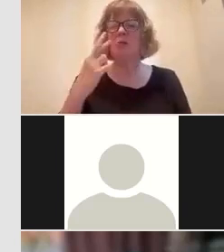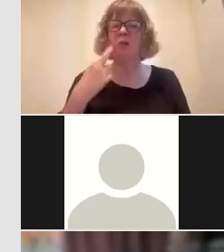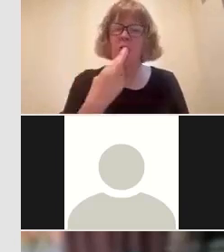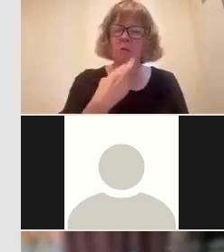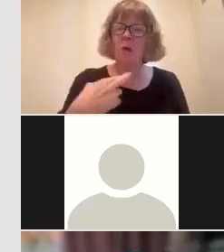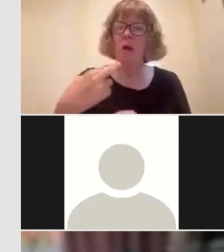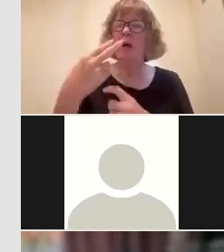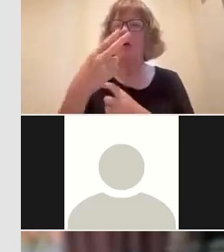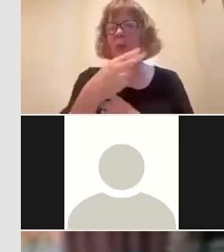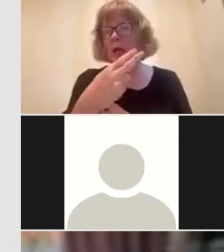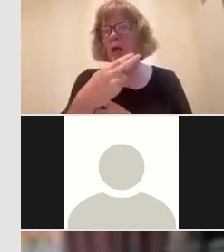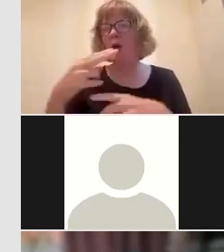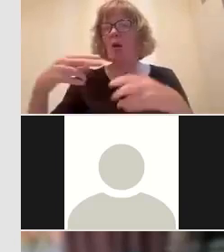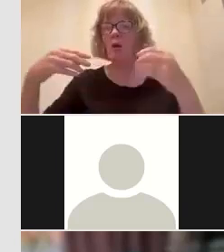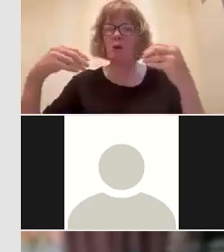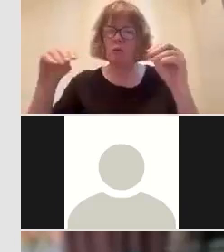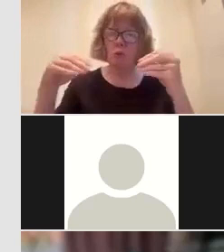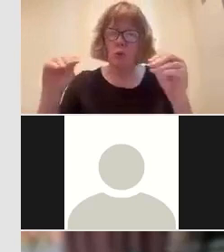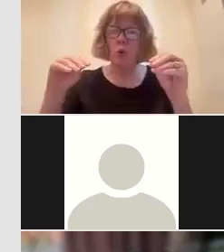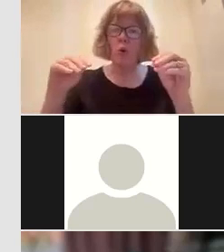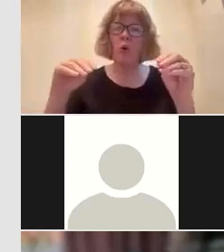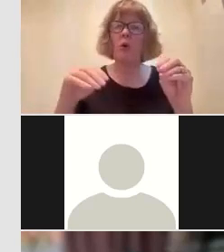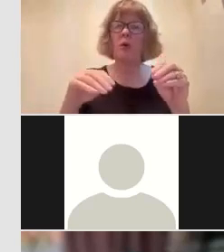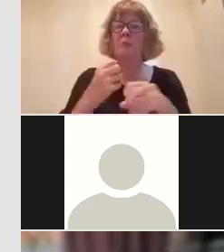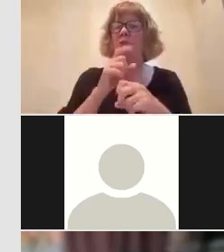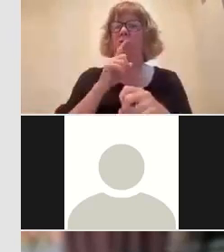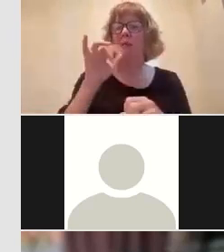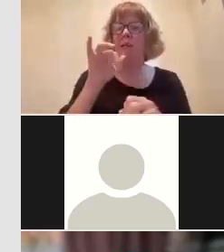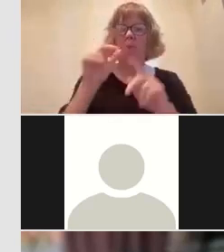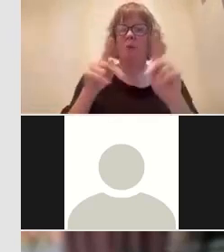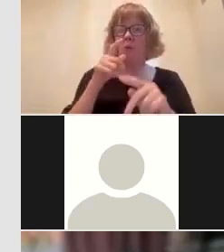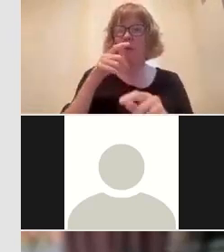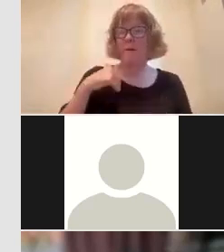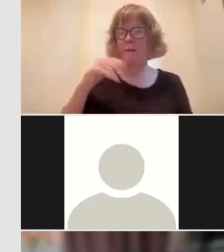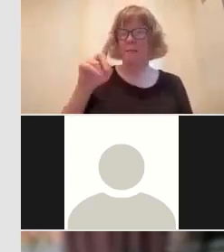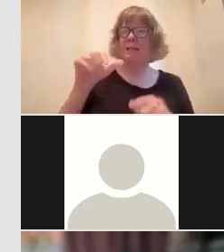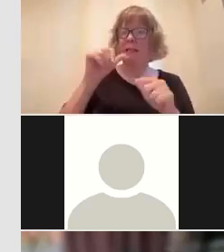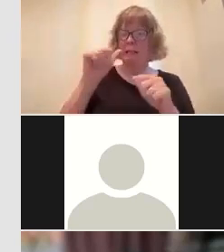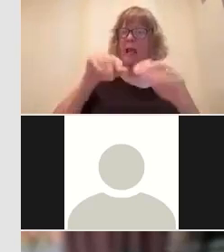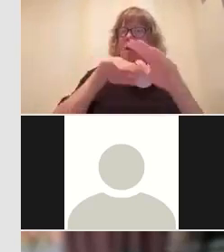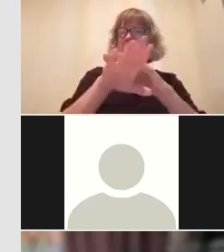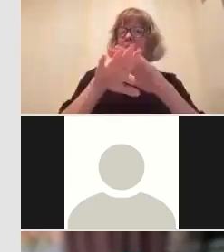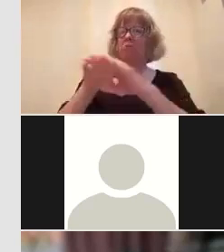and stores to ensure that people with disabilities can access these spaces.